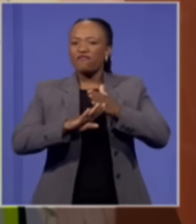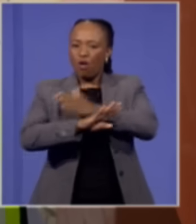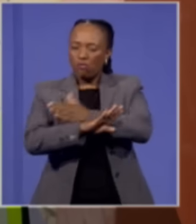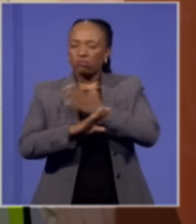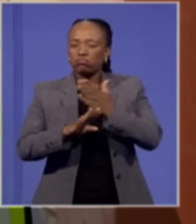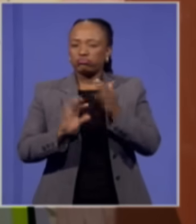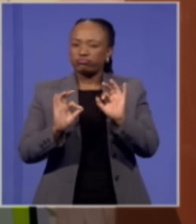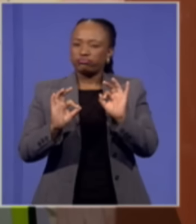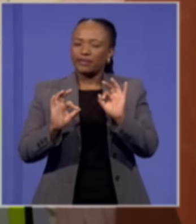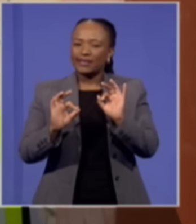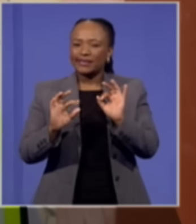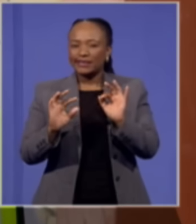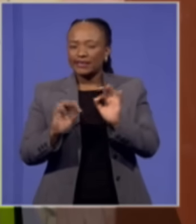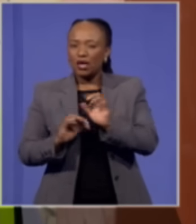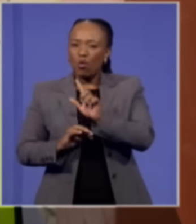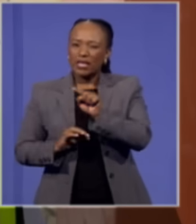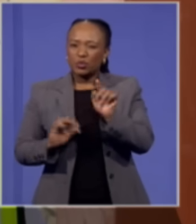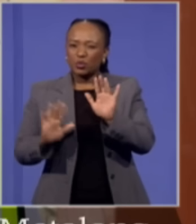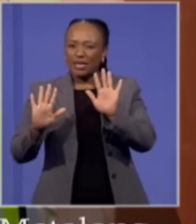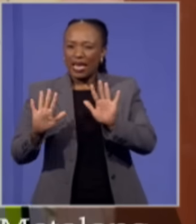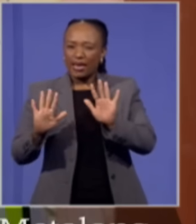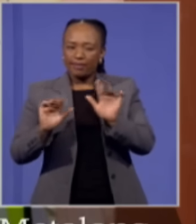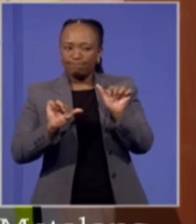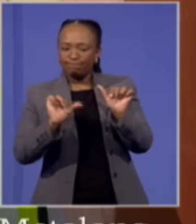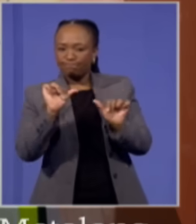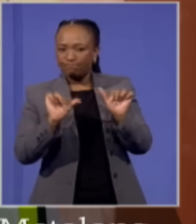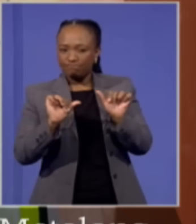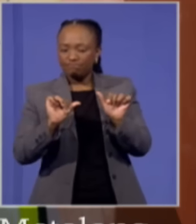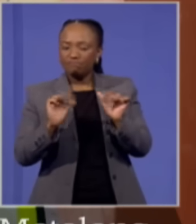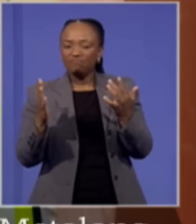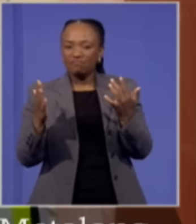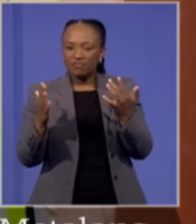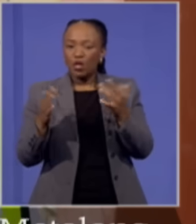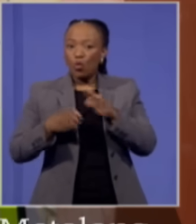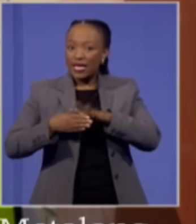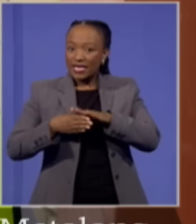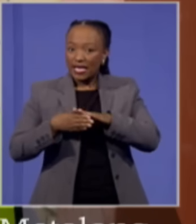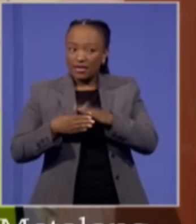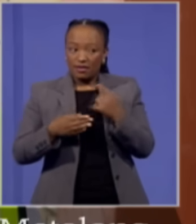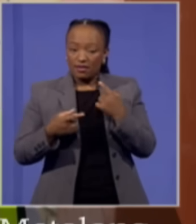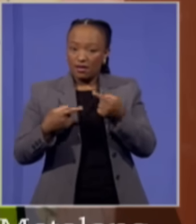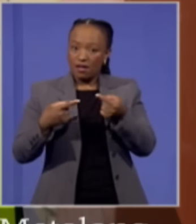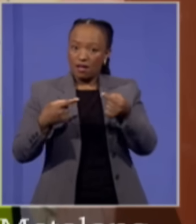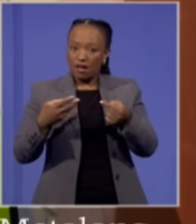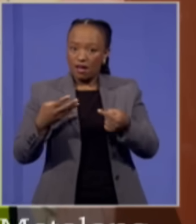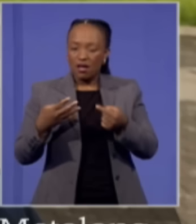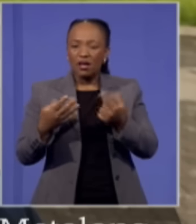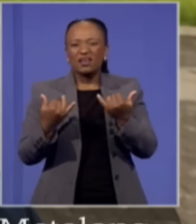a measuring scale of 1 to 10, I would say given those reasons, we should be at